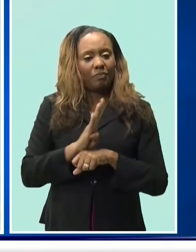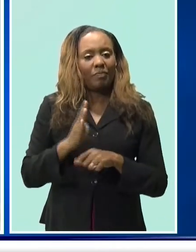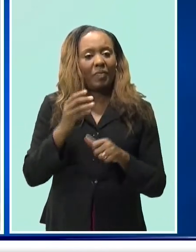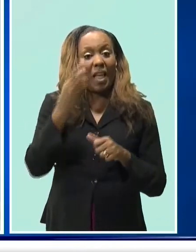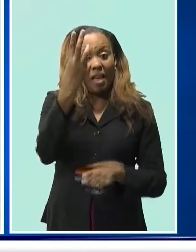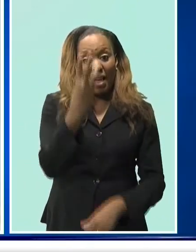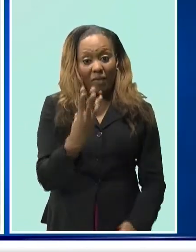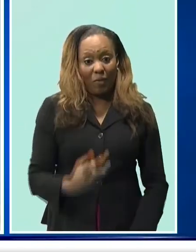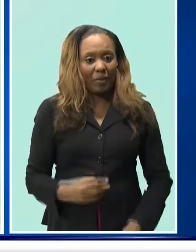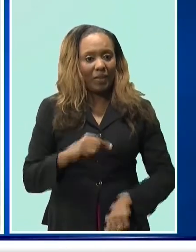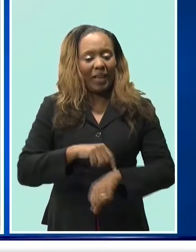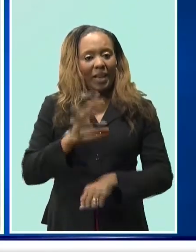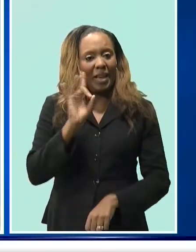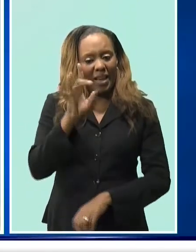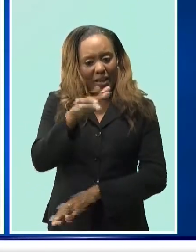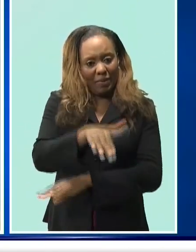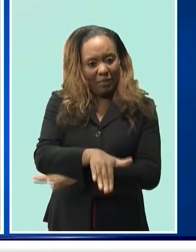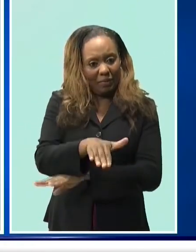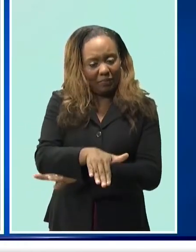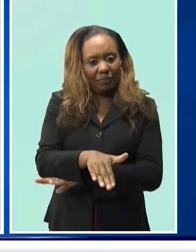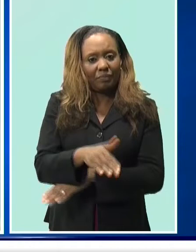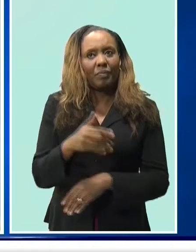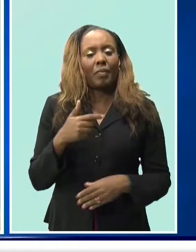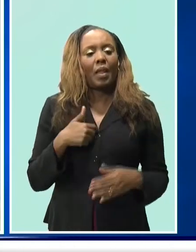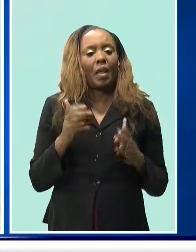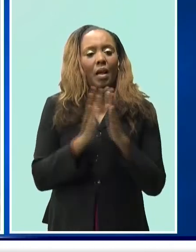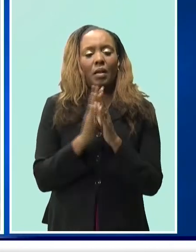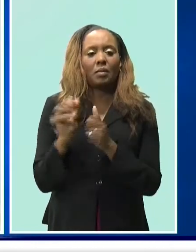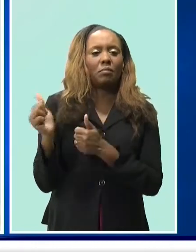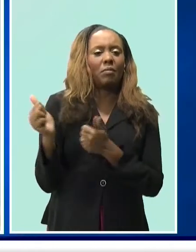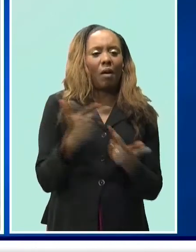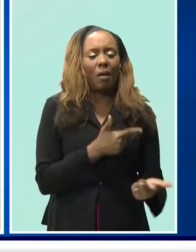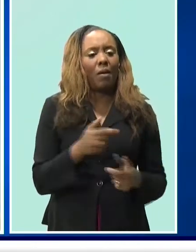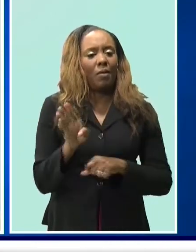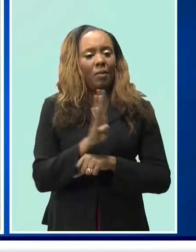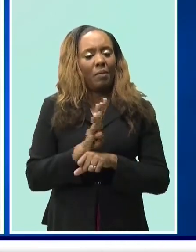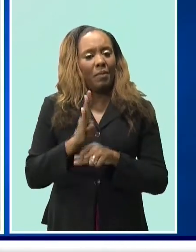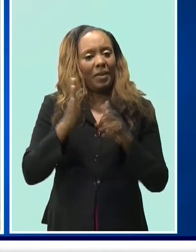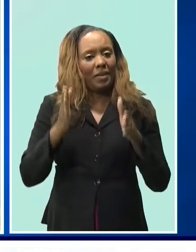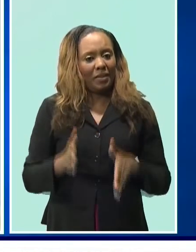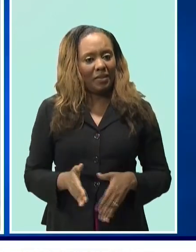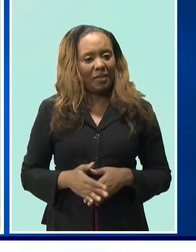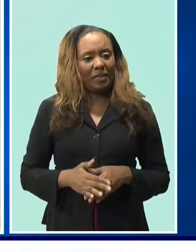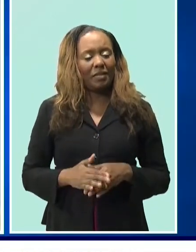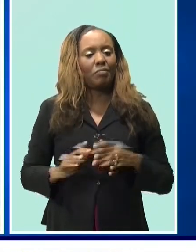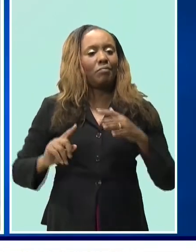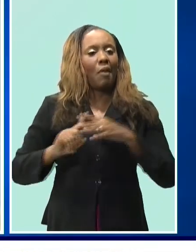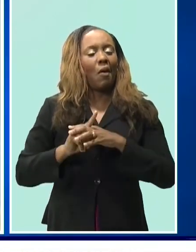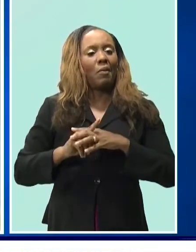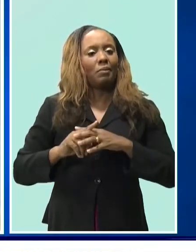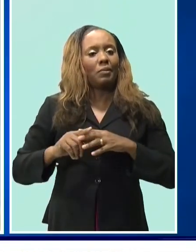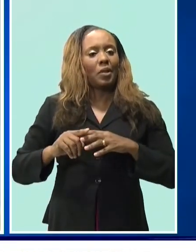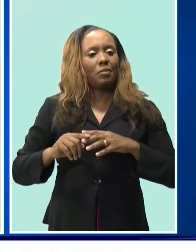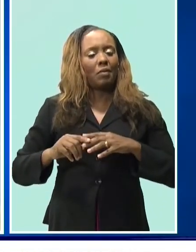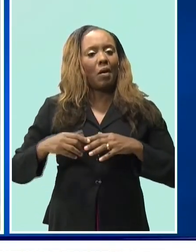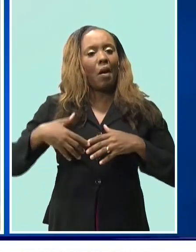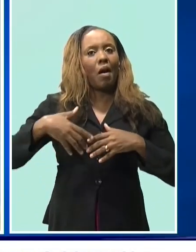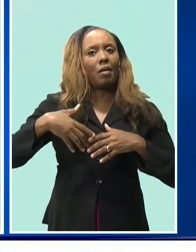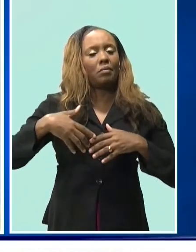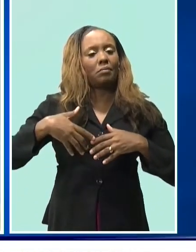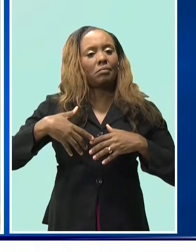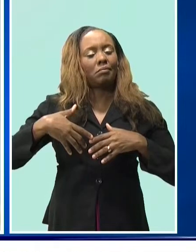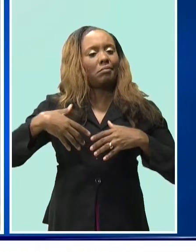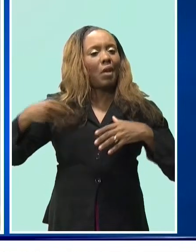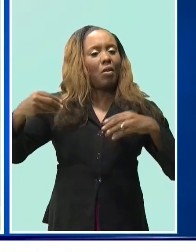at 8 p.m. and I'm asking all Barbadians to come out at 8 p.m.